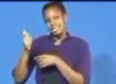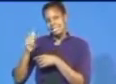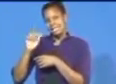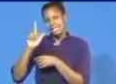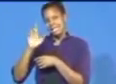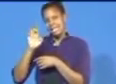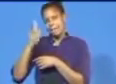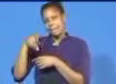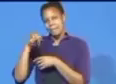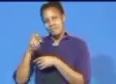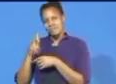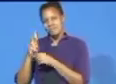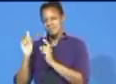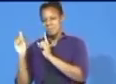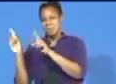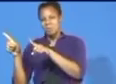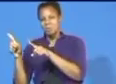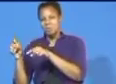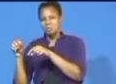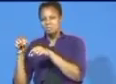they were healed.